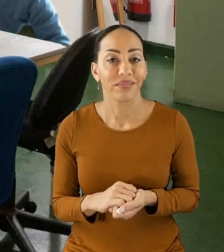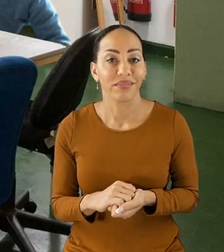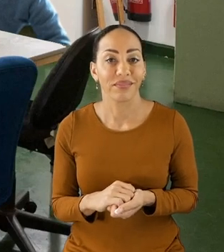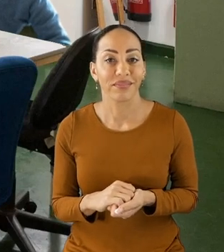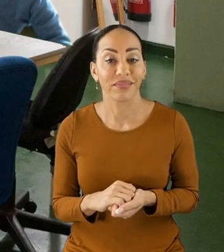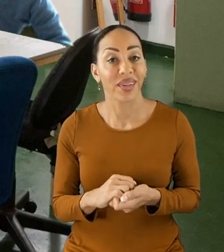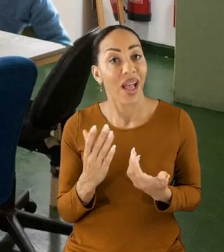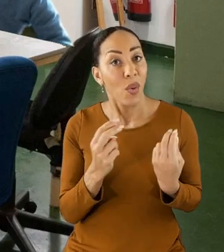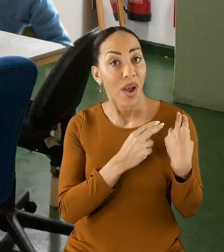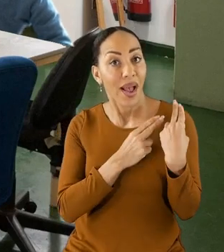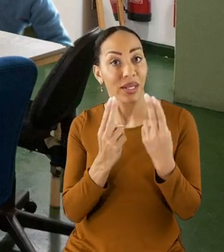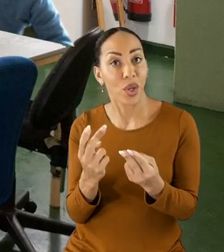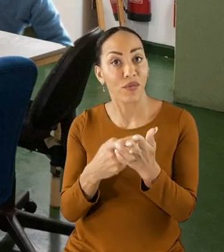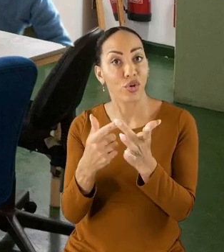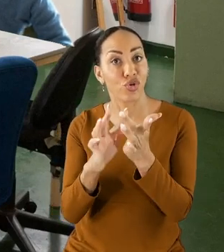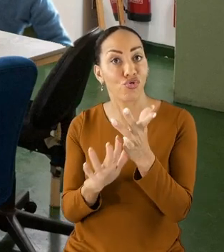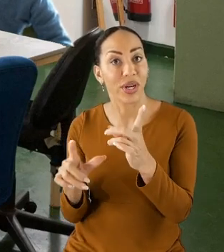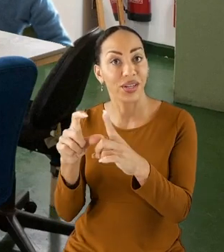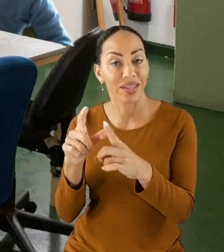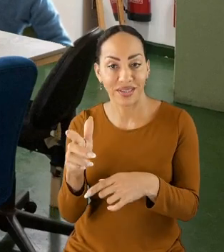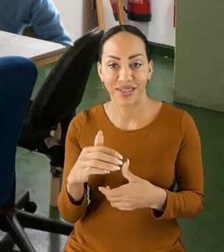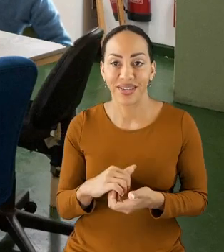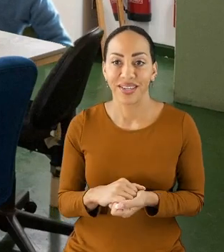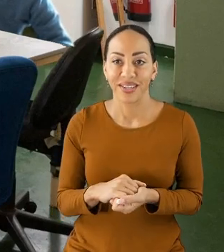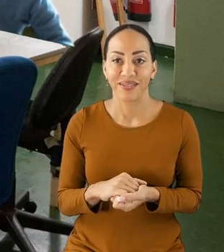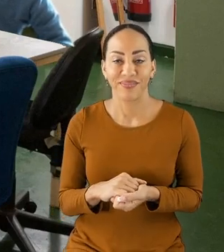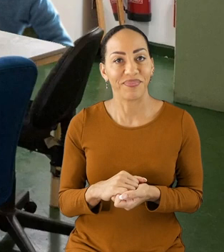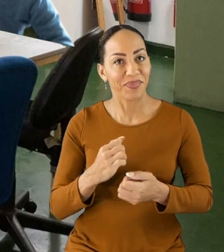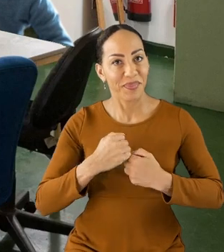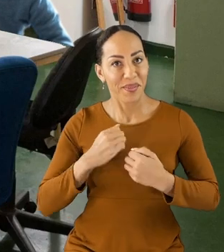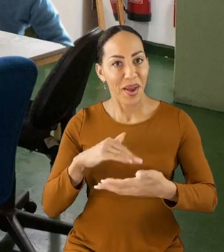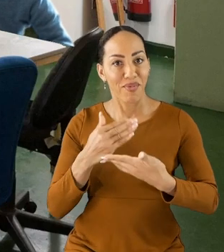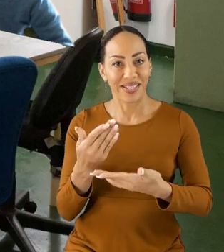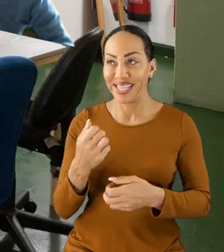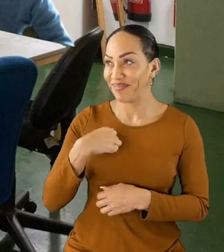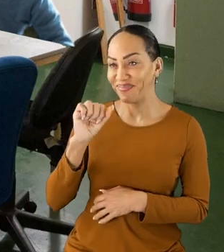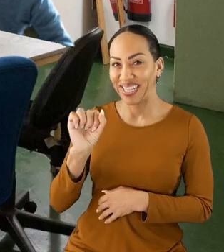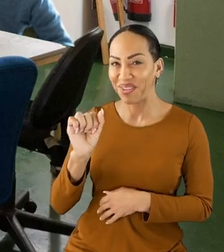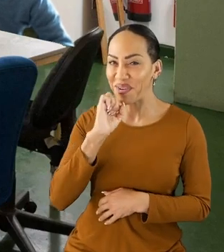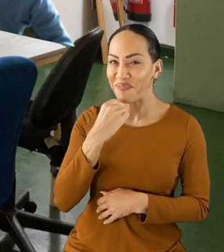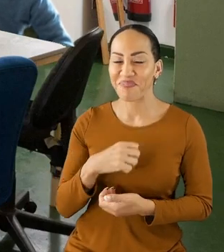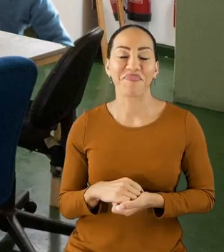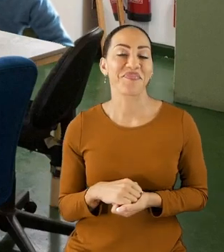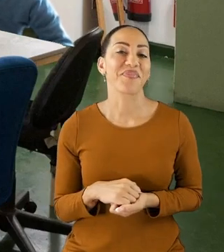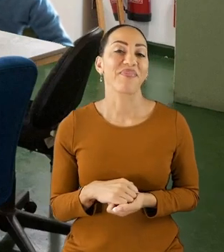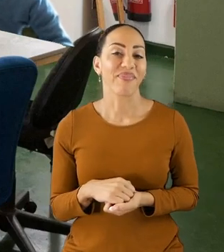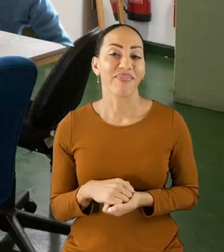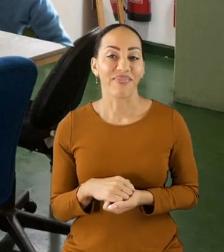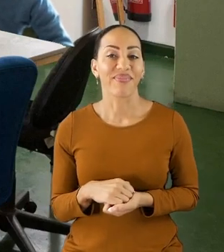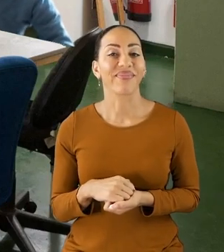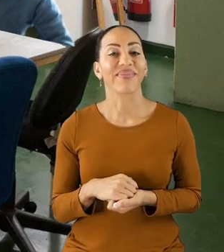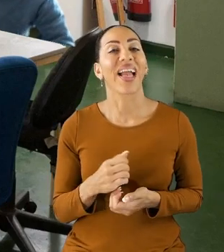Yeah. Anyone else? Right. Well, I'll hand over to you, Richard. Is that okay? I'm going to bring up your presentation. You're going to put up